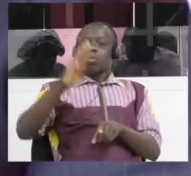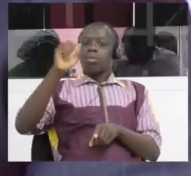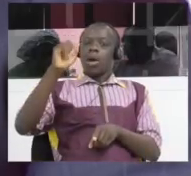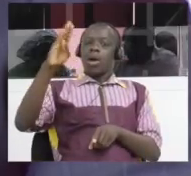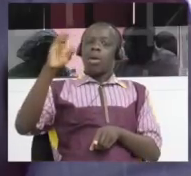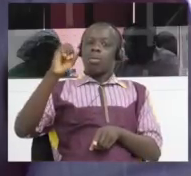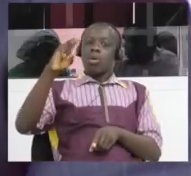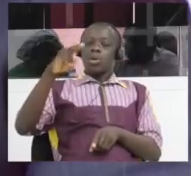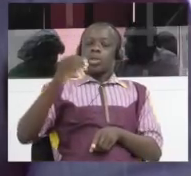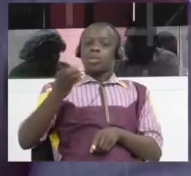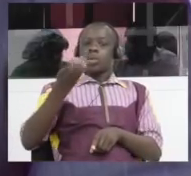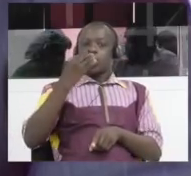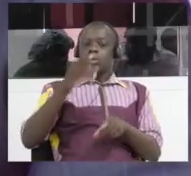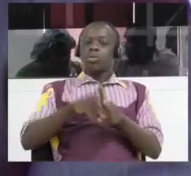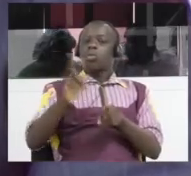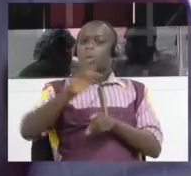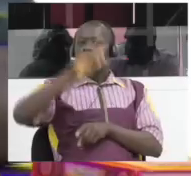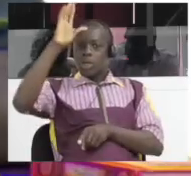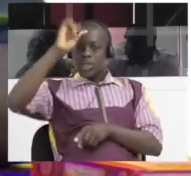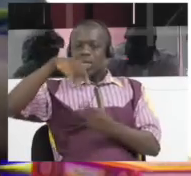What did you understand that to